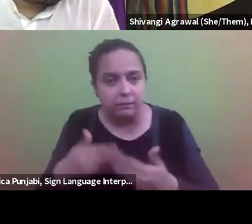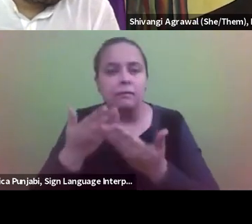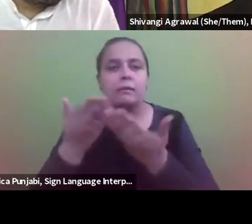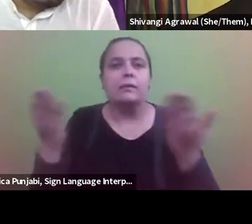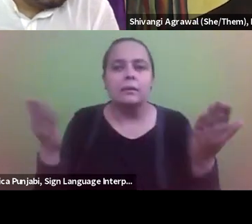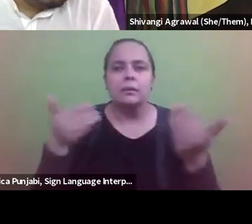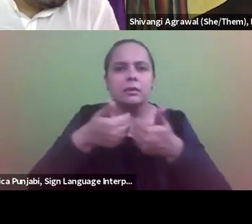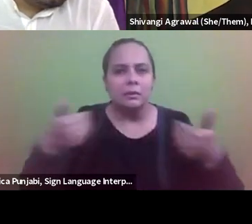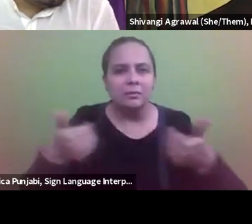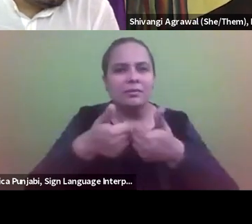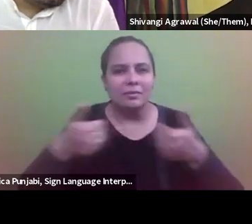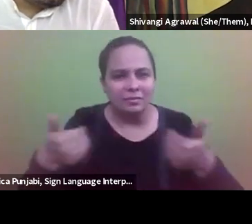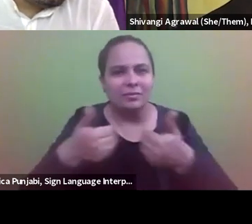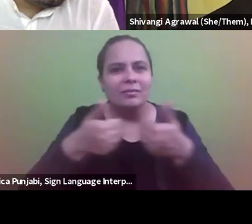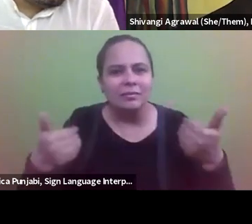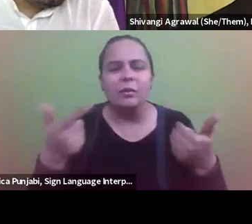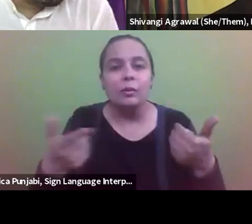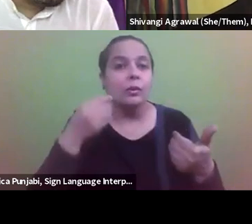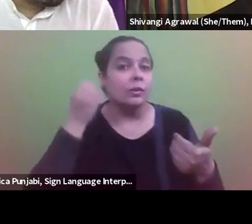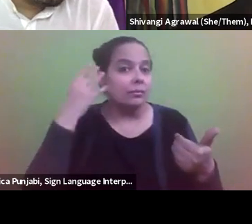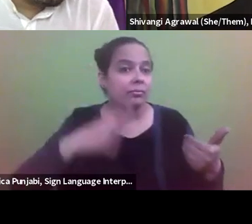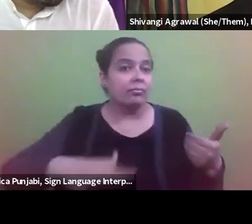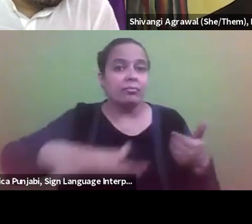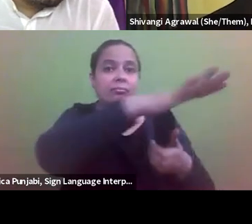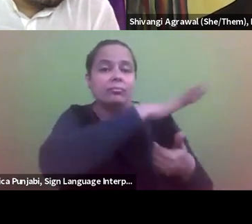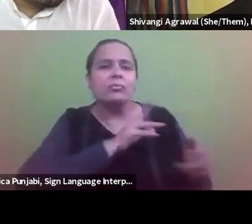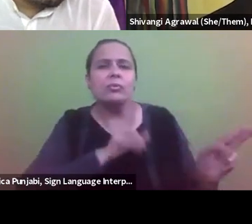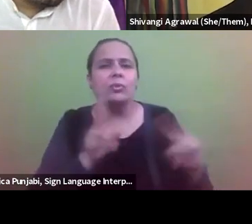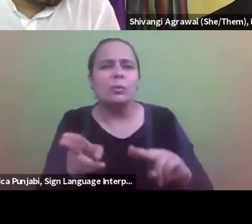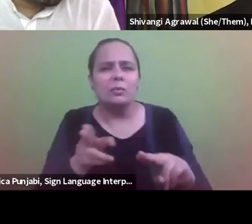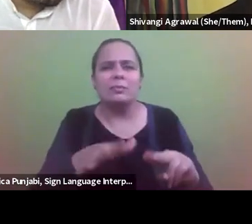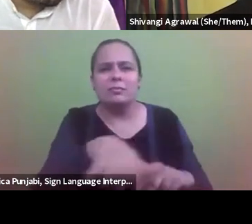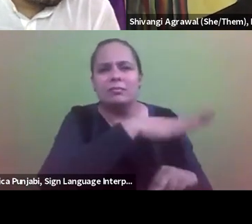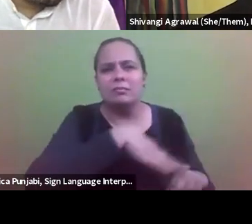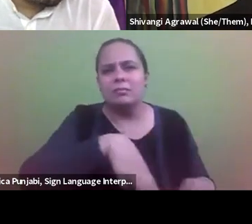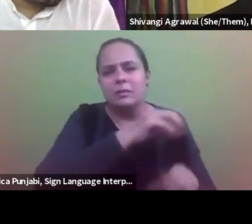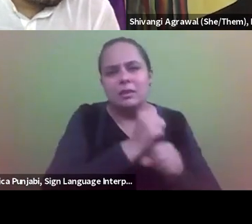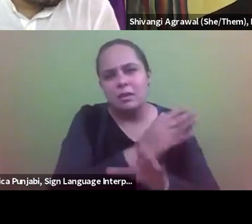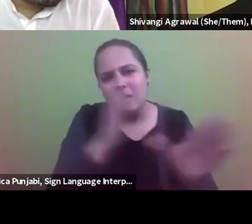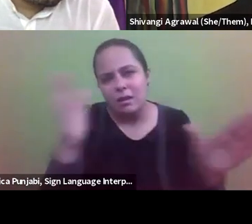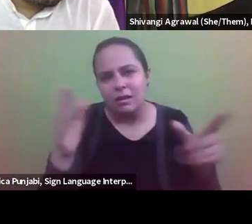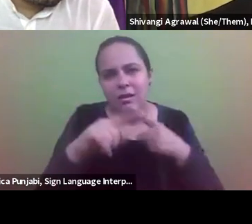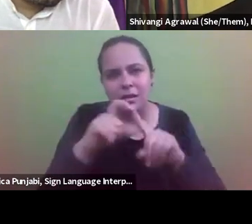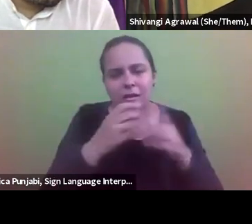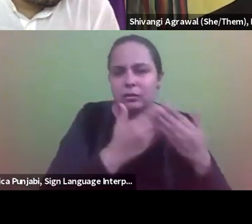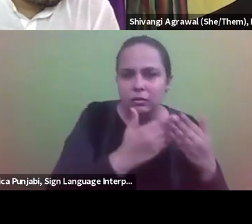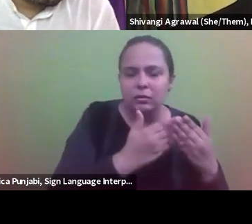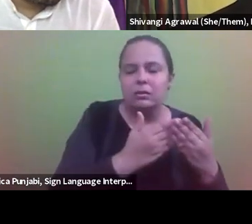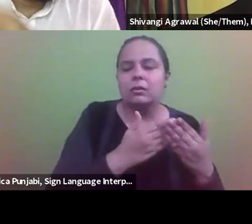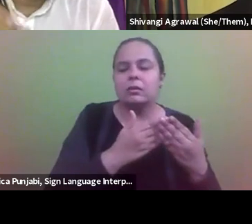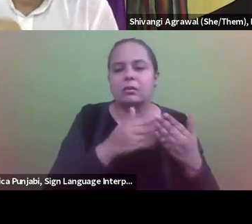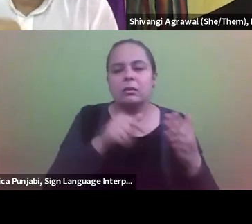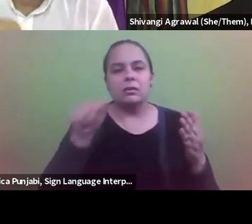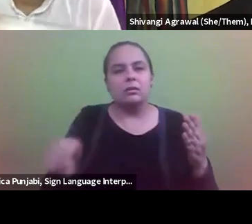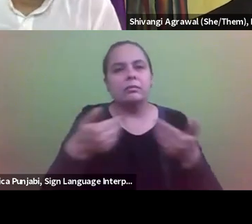separated from the quote unquote normal education, or the whatever is. So